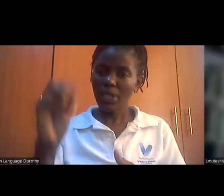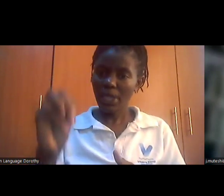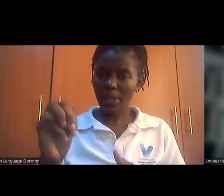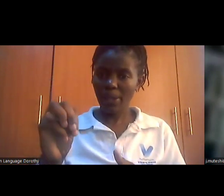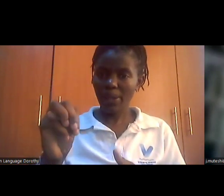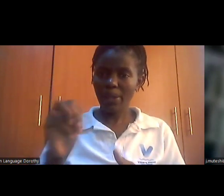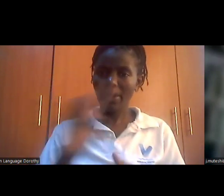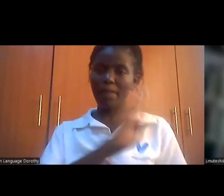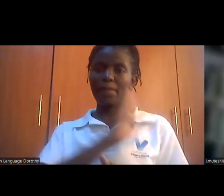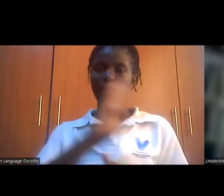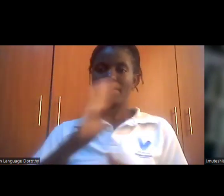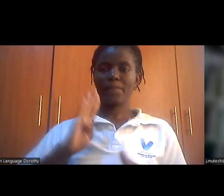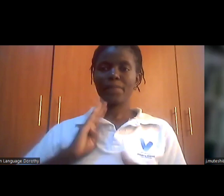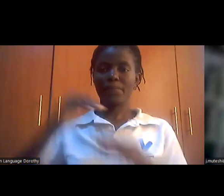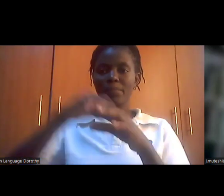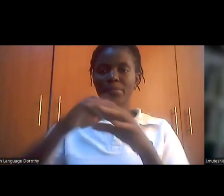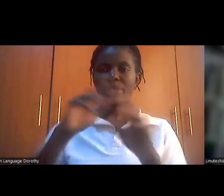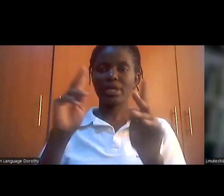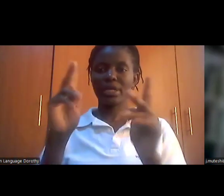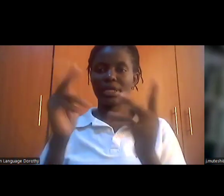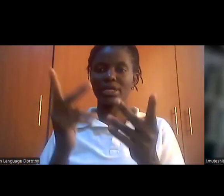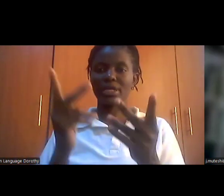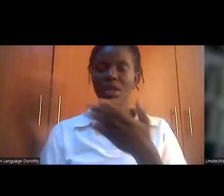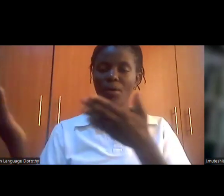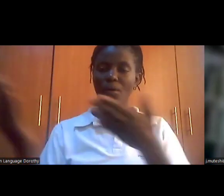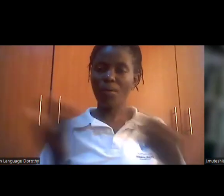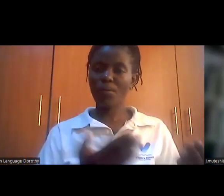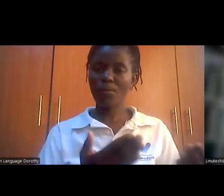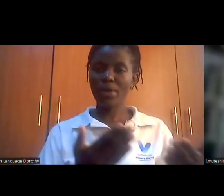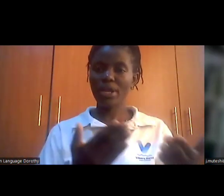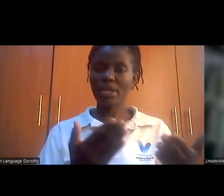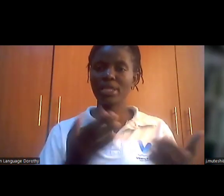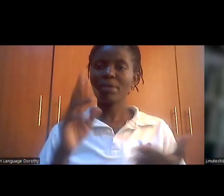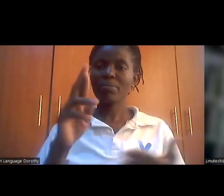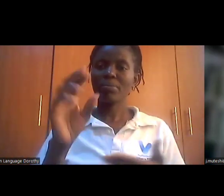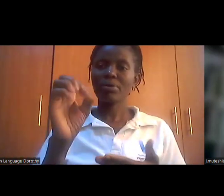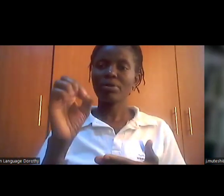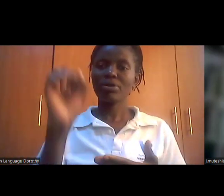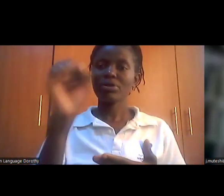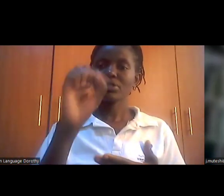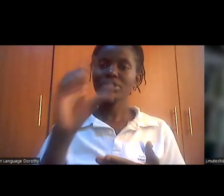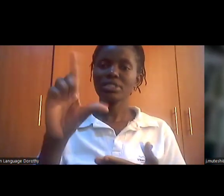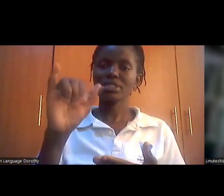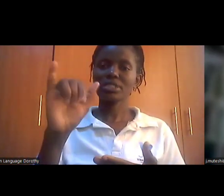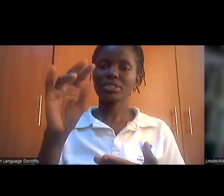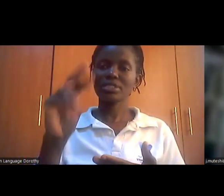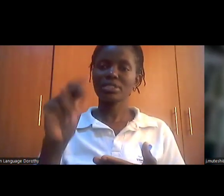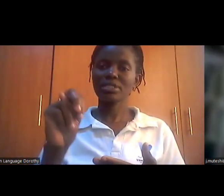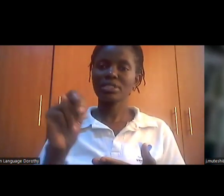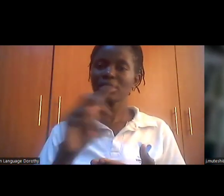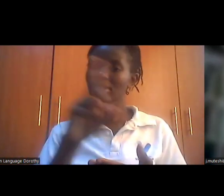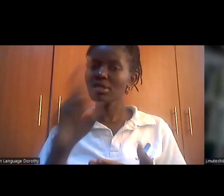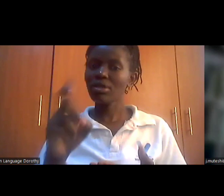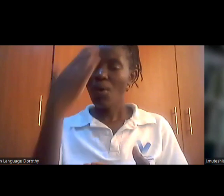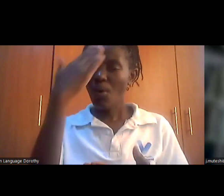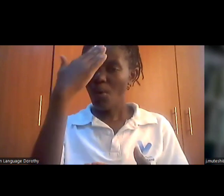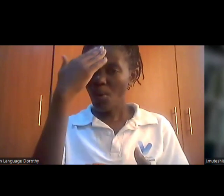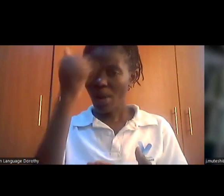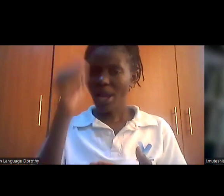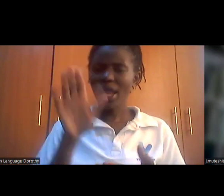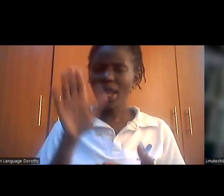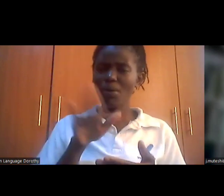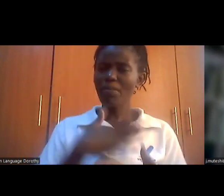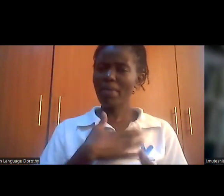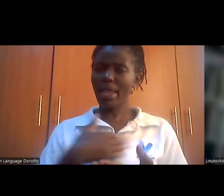So tell us, Rosalind, why do women and girls who have undergone FGMC sometimes hesitate to